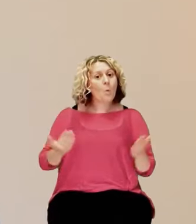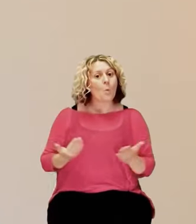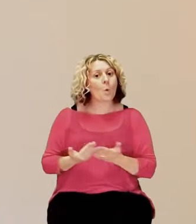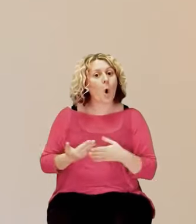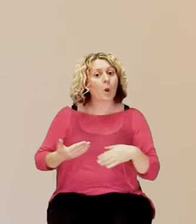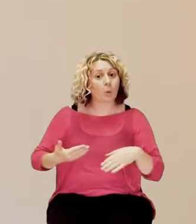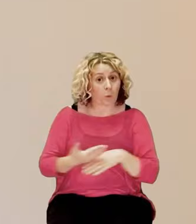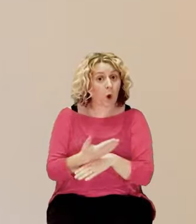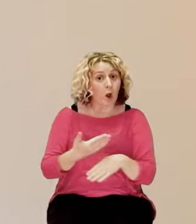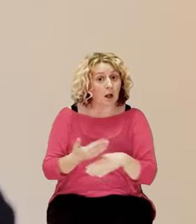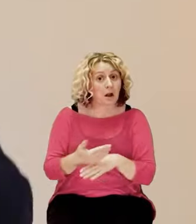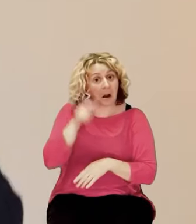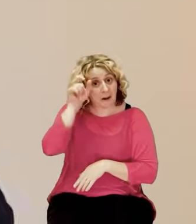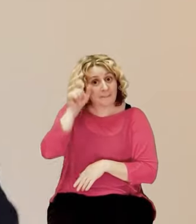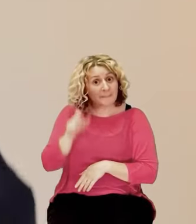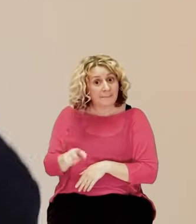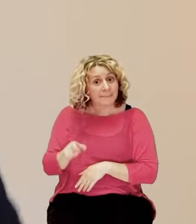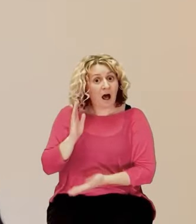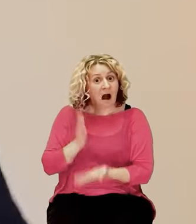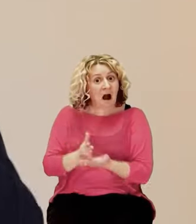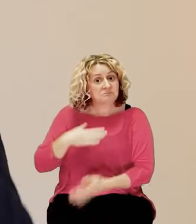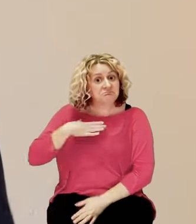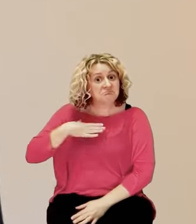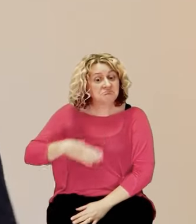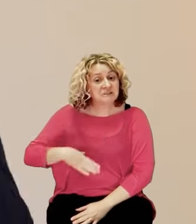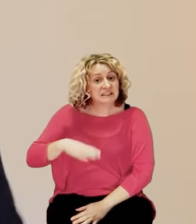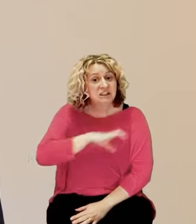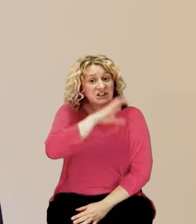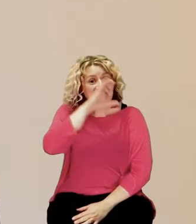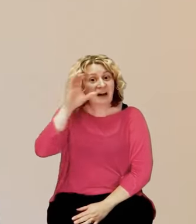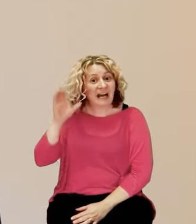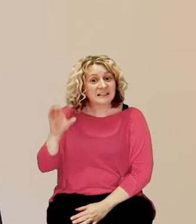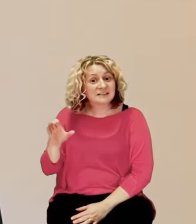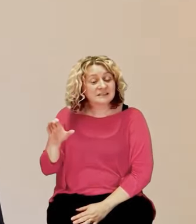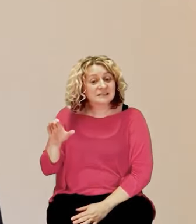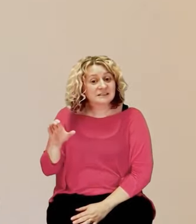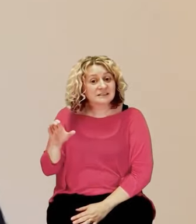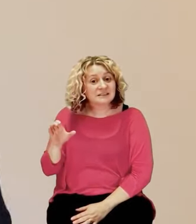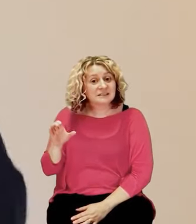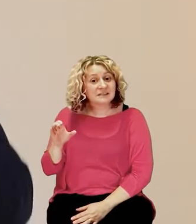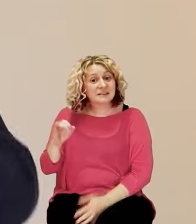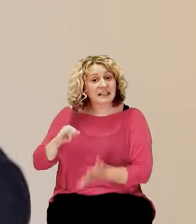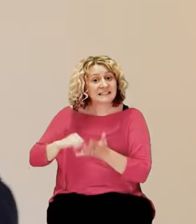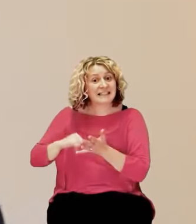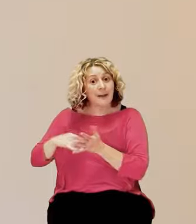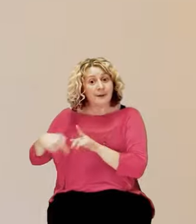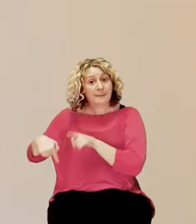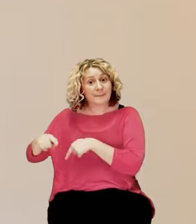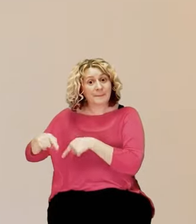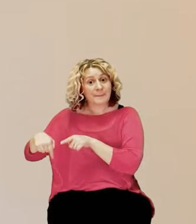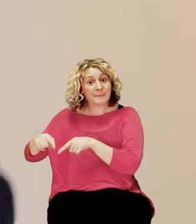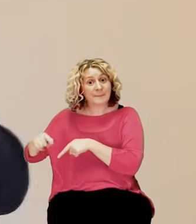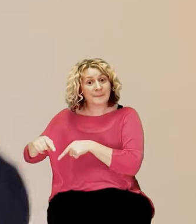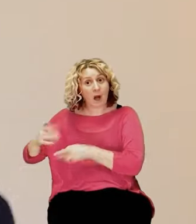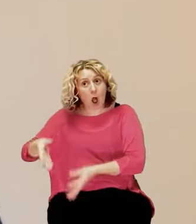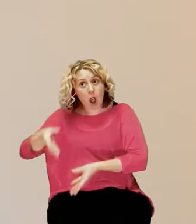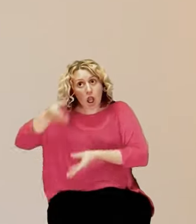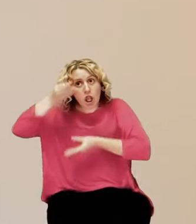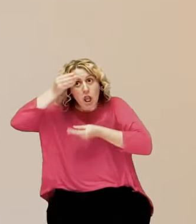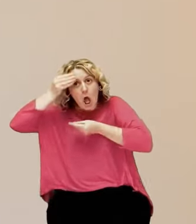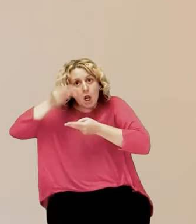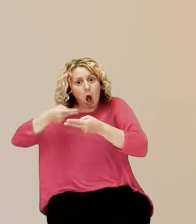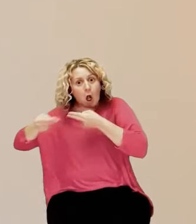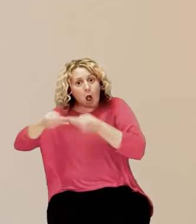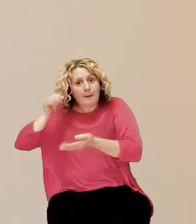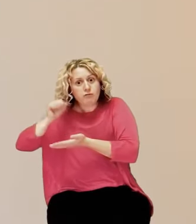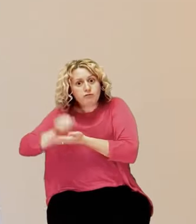Christ because the gospel was taught to Simon, and he could not stop but live with Christ